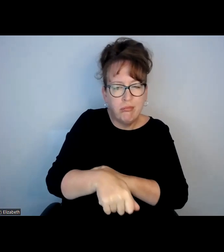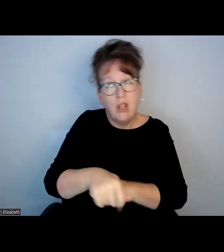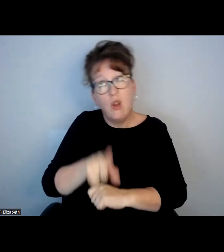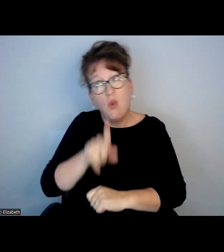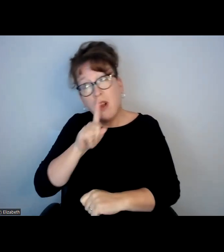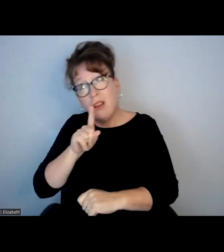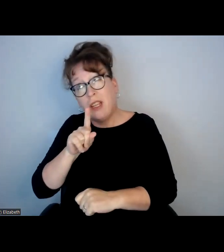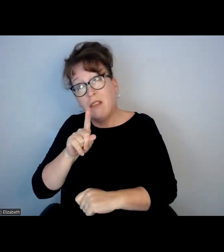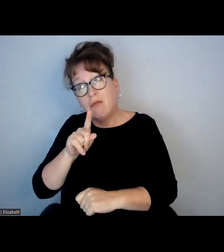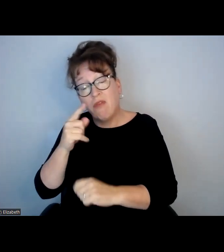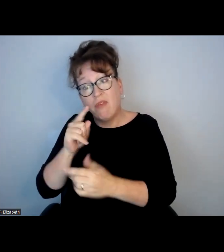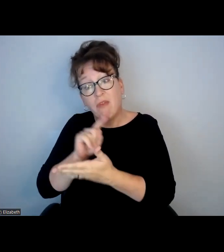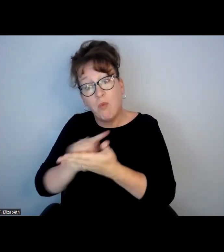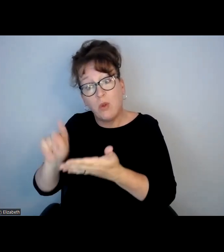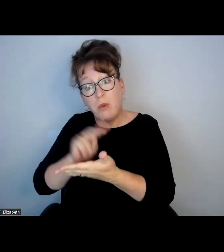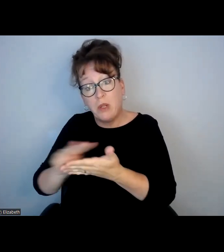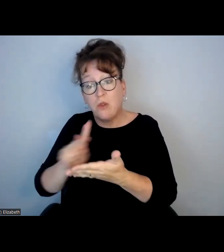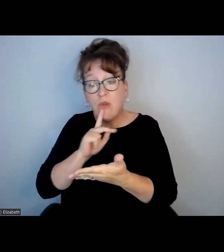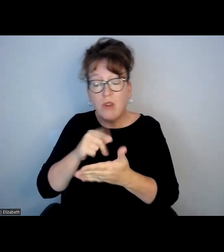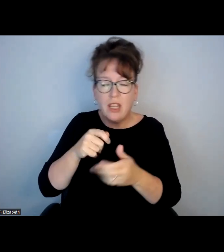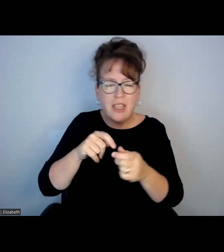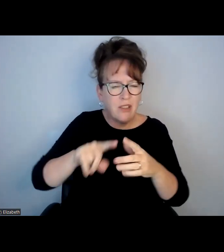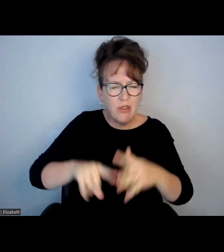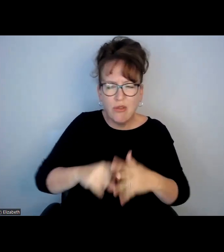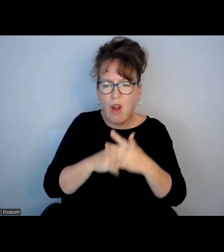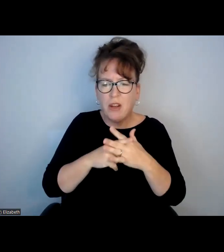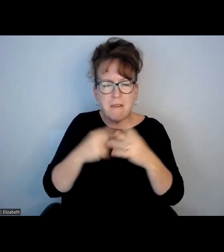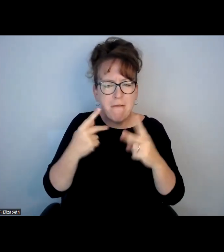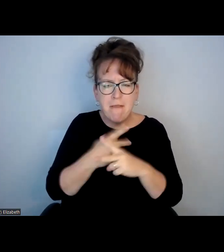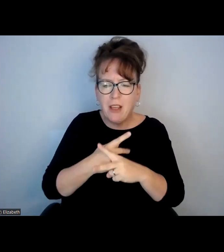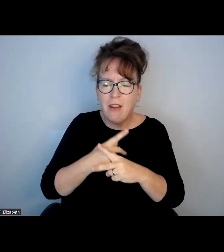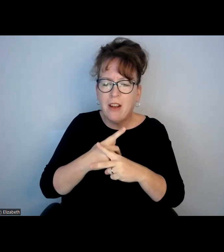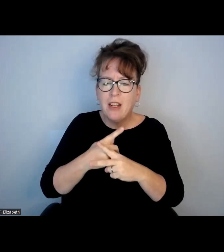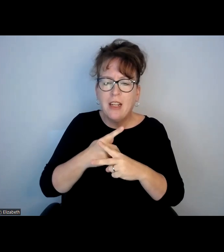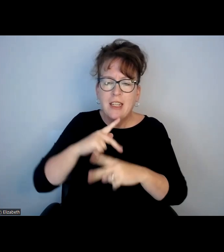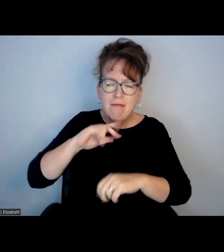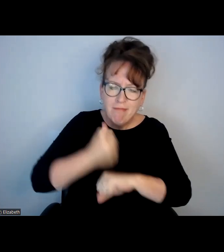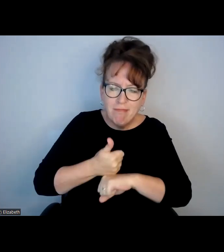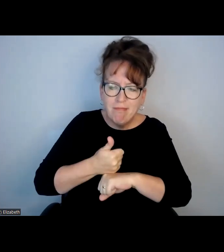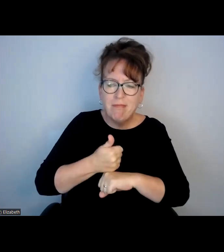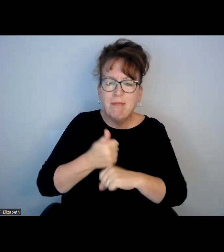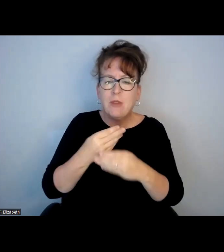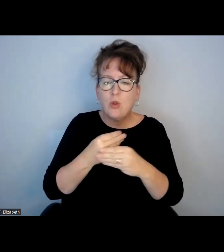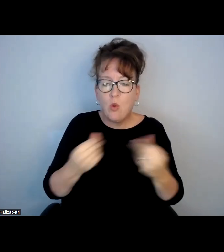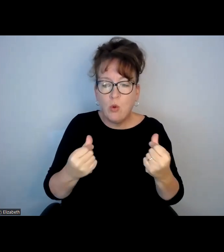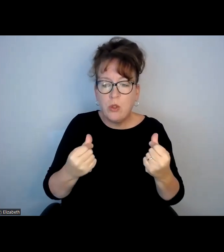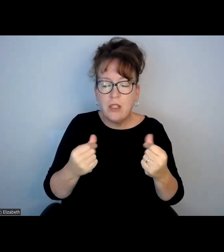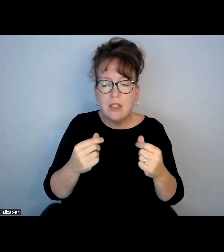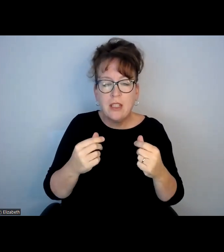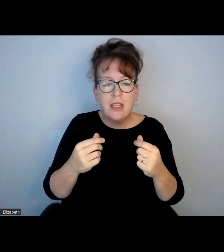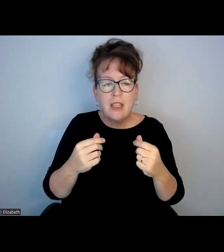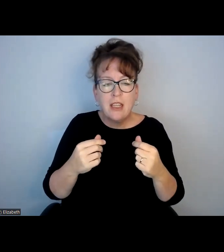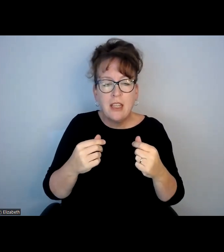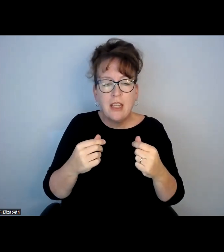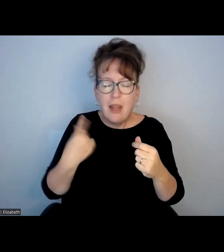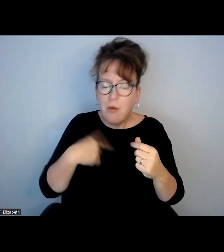weeks, really dig into some concrete solutions that have been put on the table that we're now reacting to and